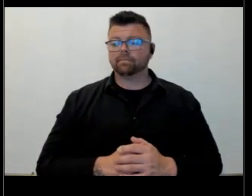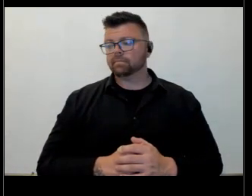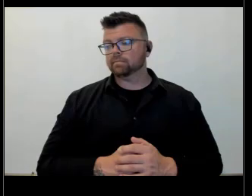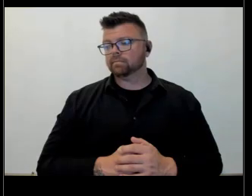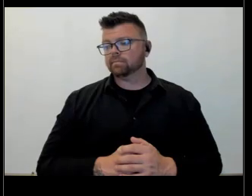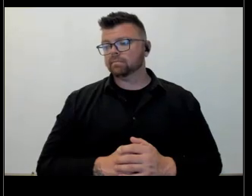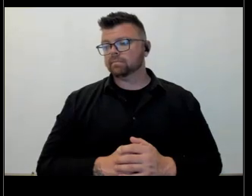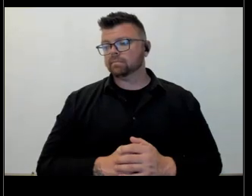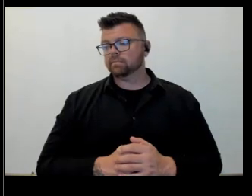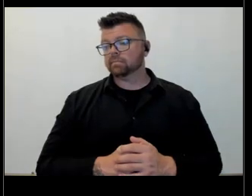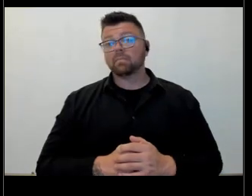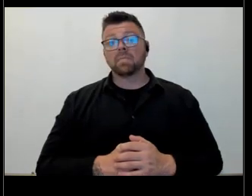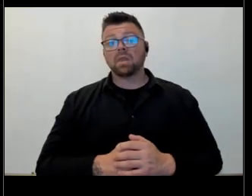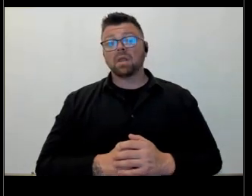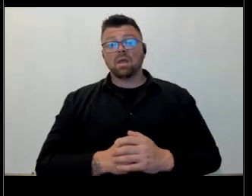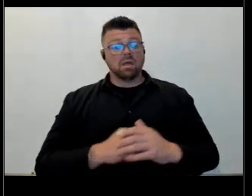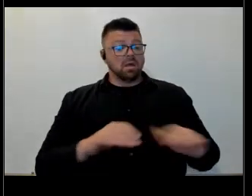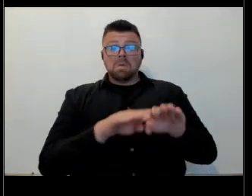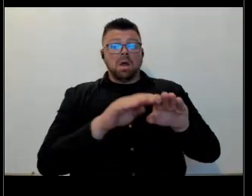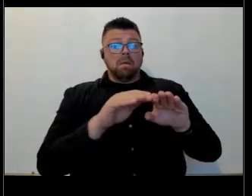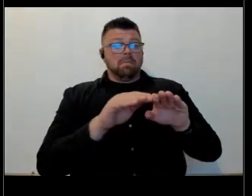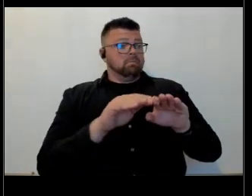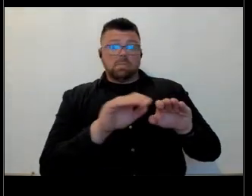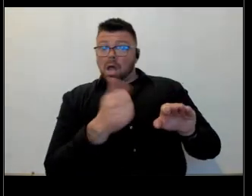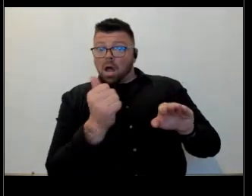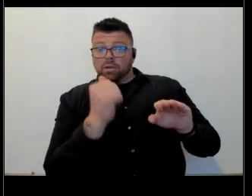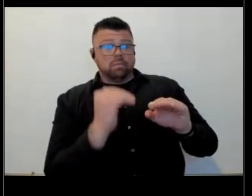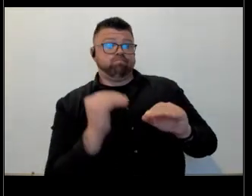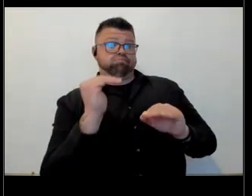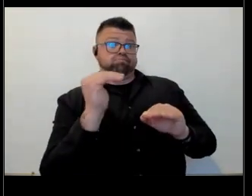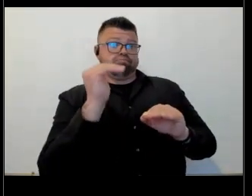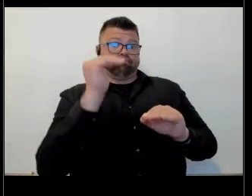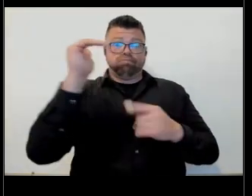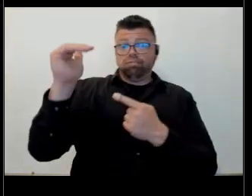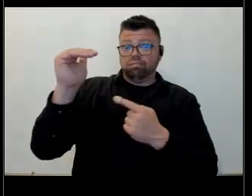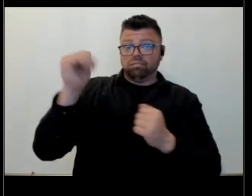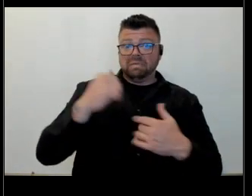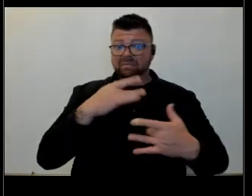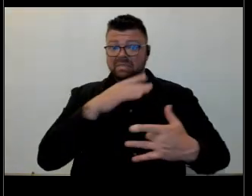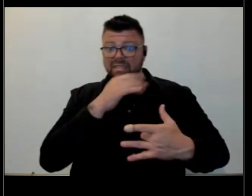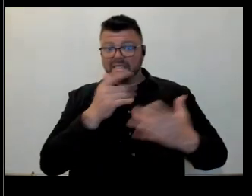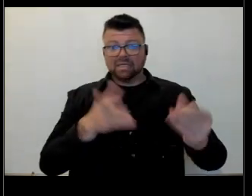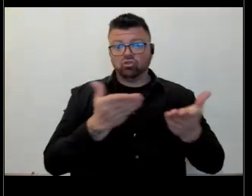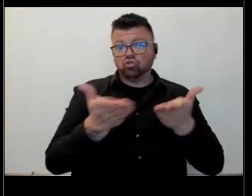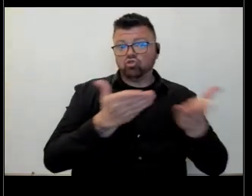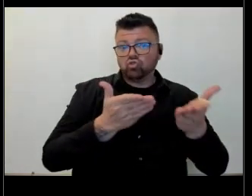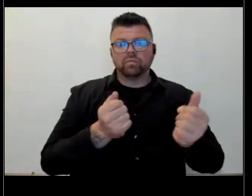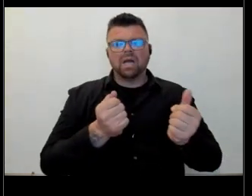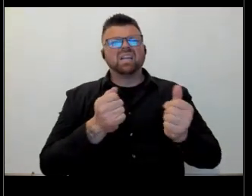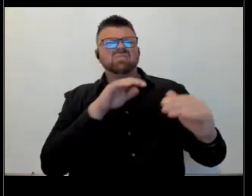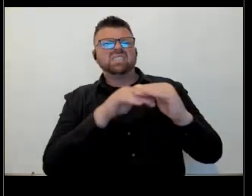Since the upper floors in these types of developments are typically not served by an accessible route,